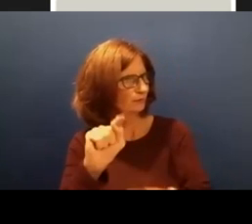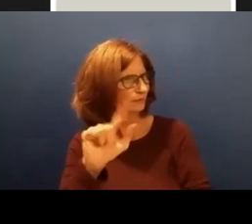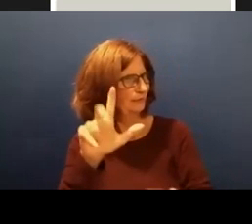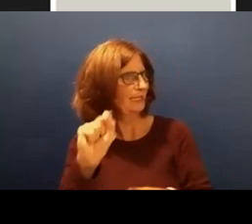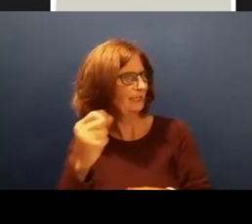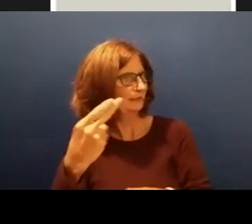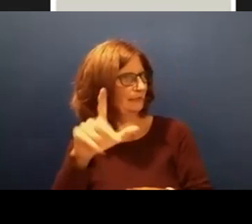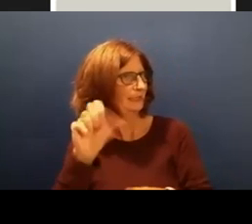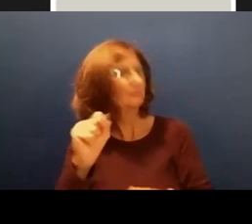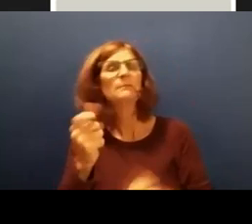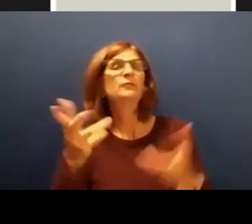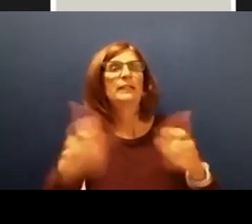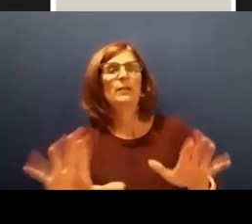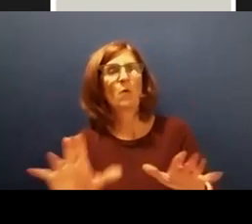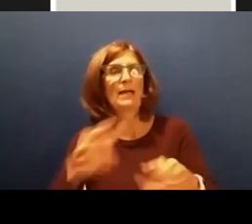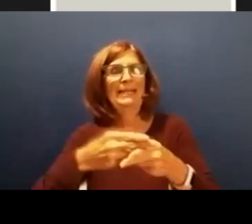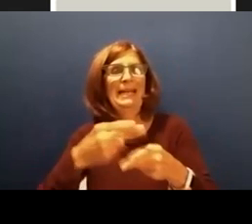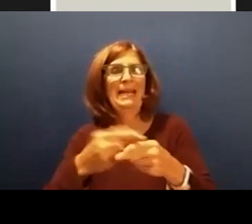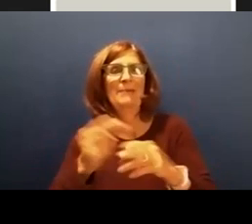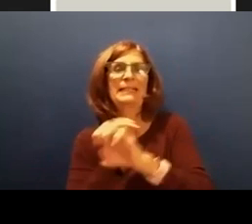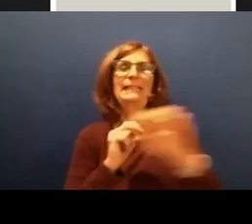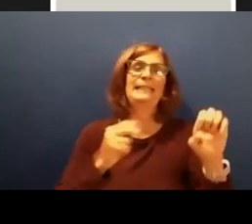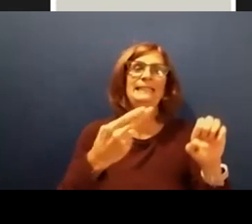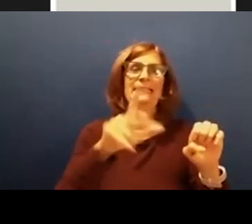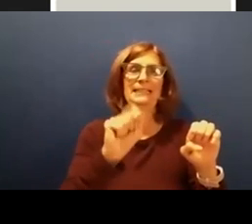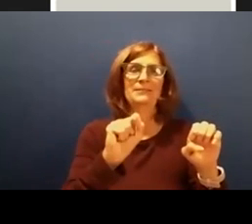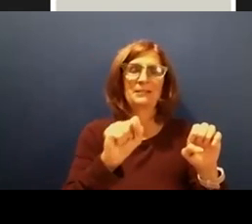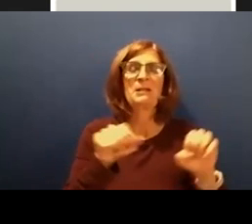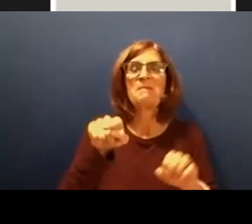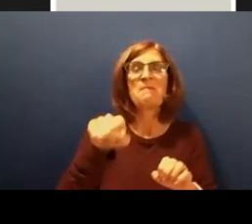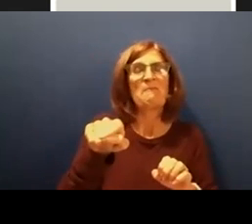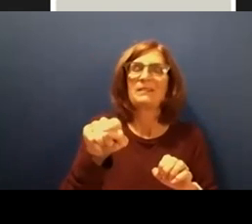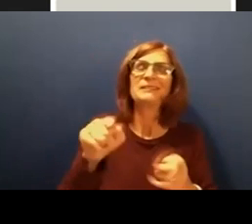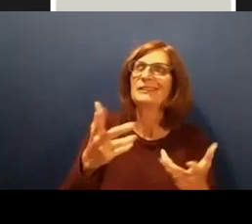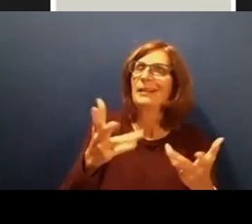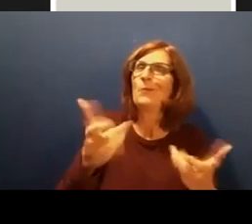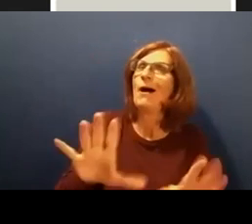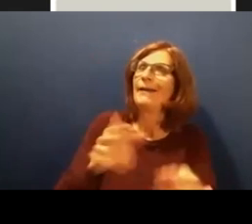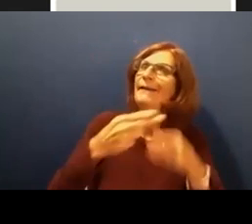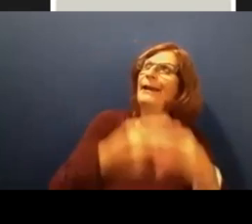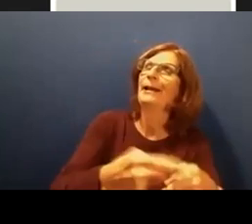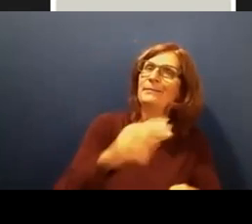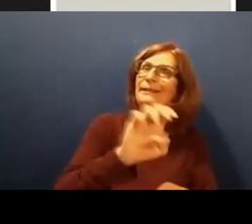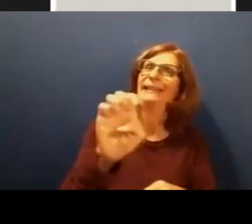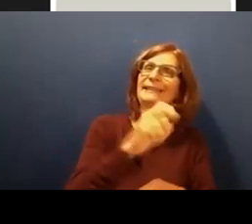name East Hills. She wanted to name Prestigious Hills. So first, I just want to congratulate Tellis and thank them for working with the